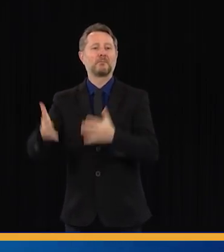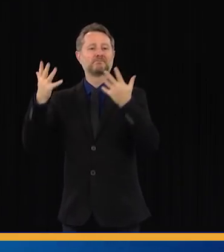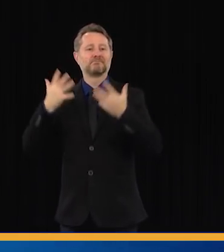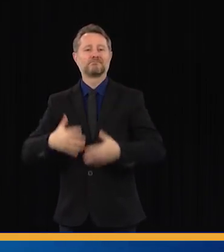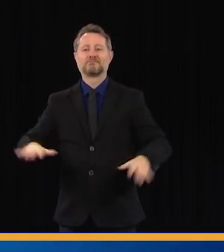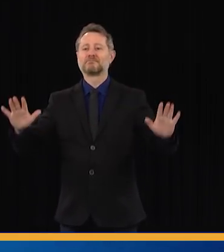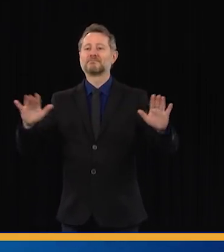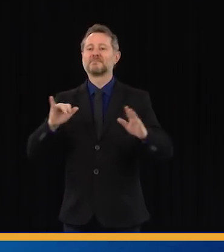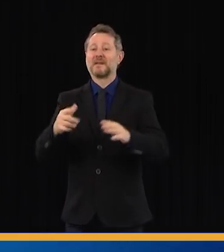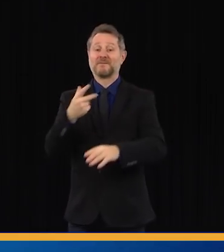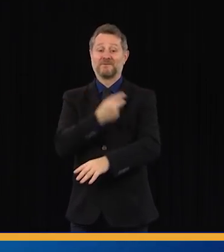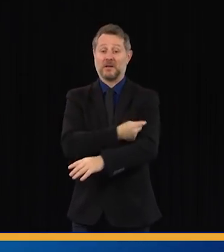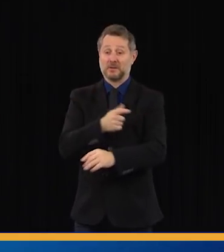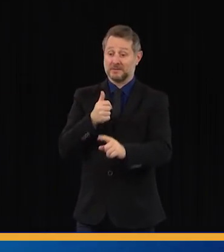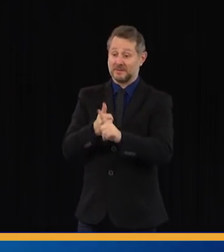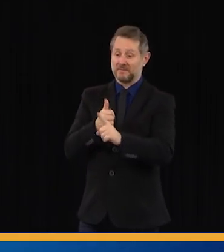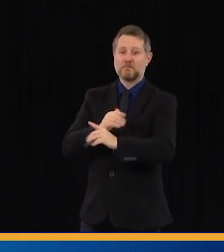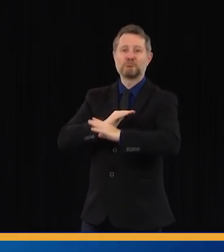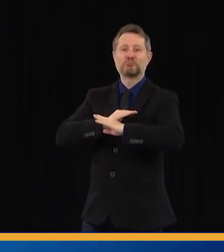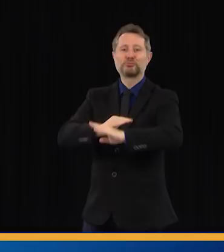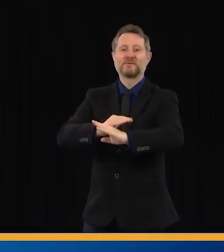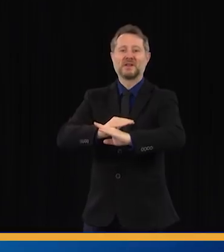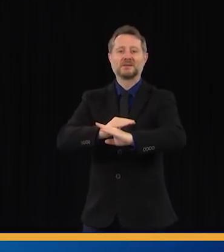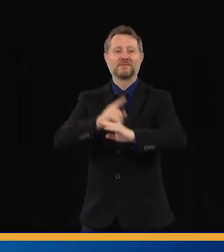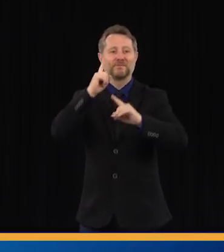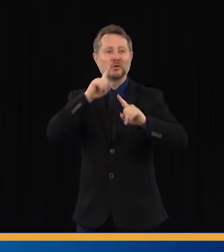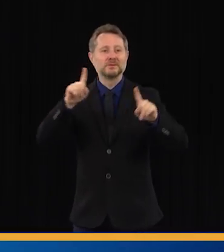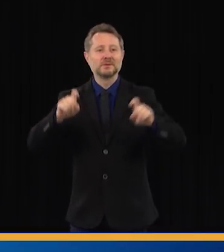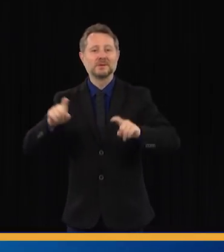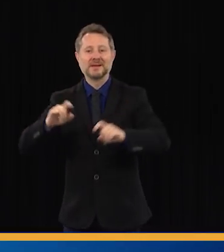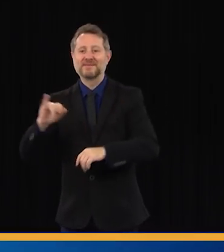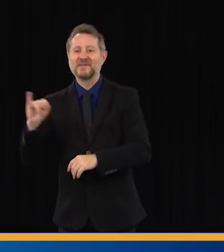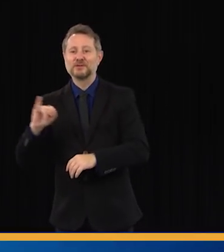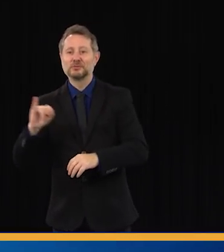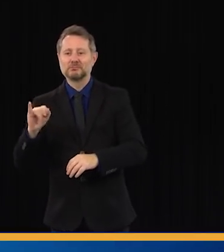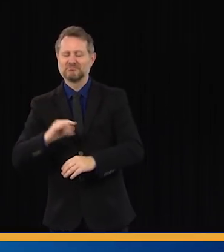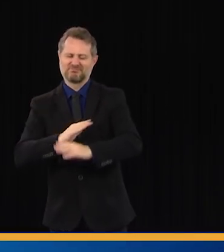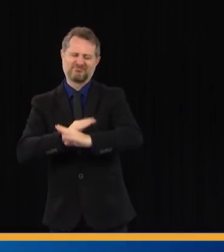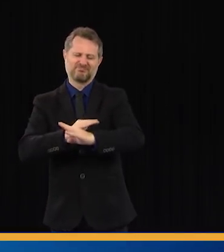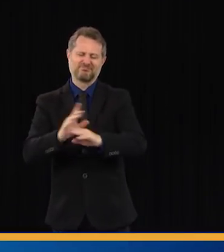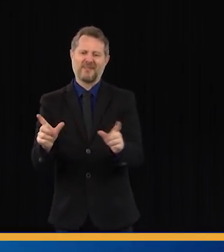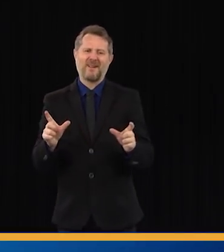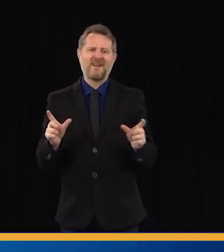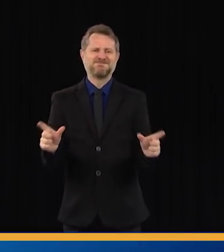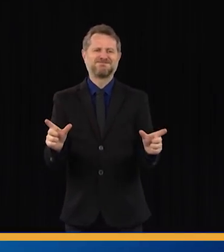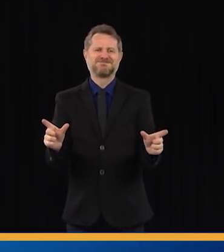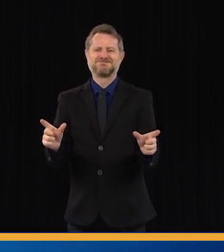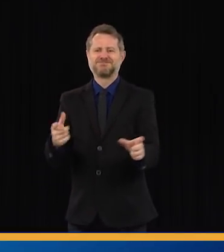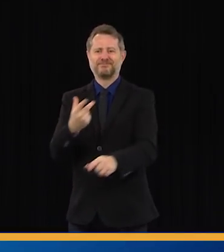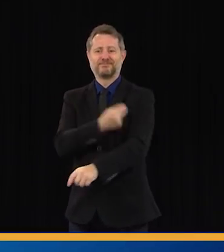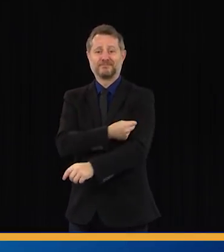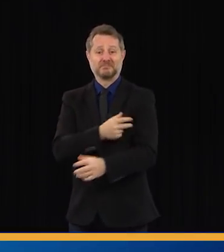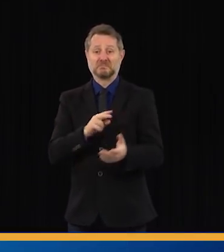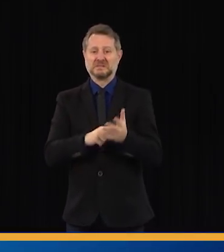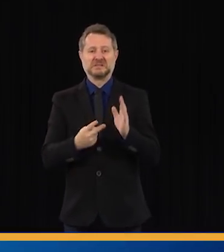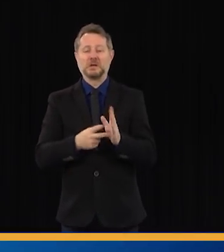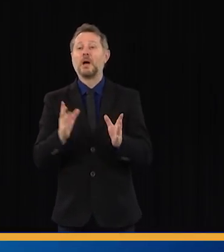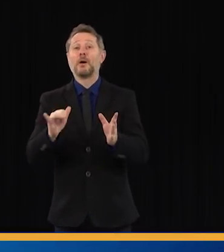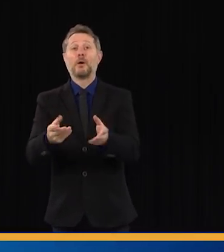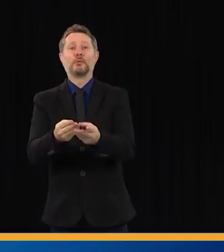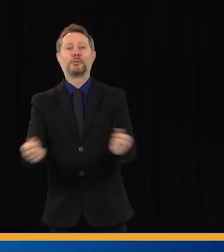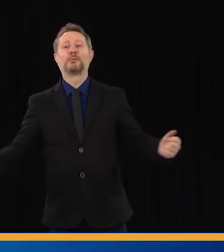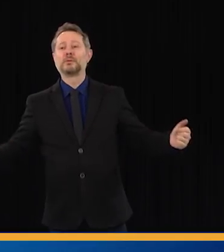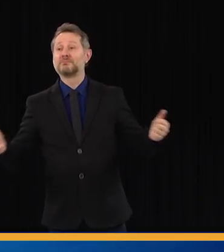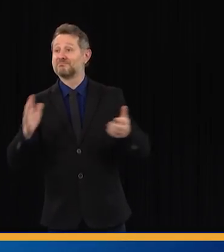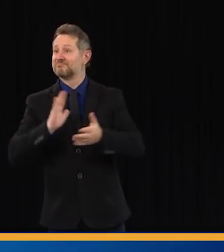it's been tested, it's been proven, they can produce it, you're going to get a vaccine, this is a thing of the past, don't worry about it, close